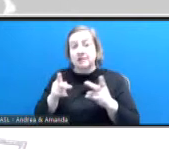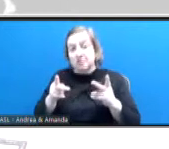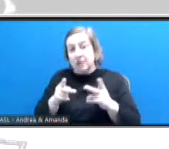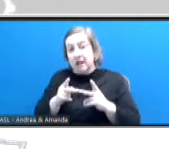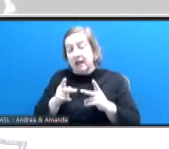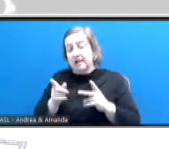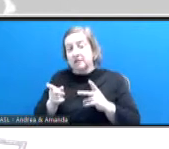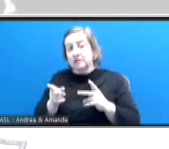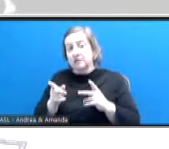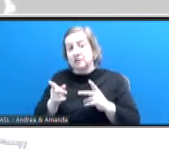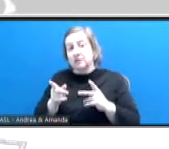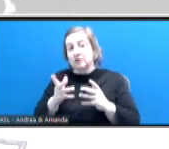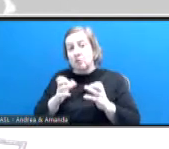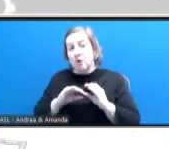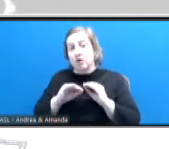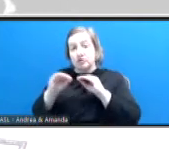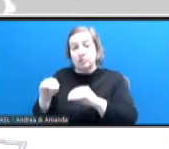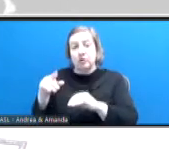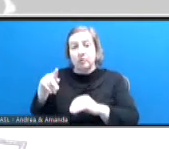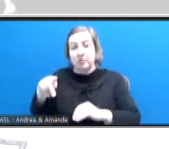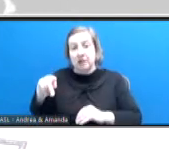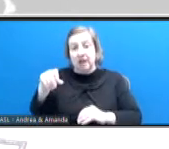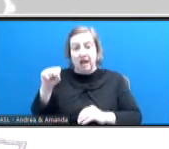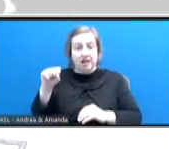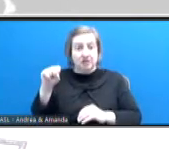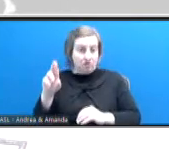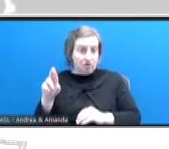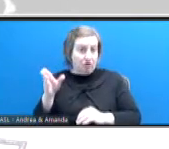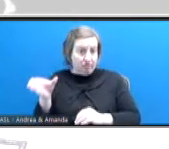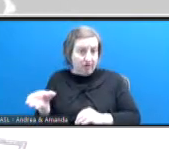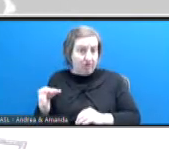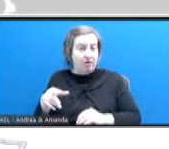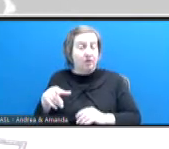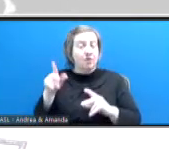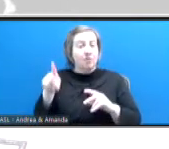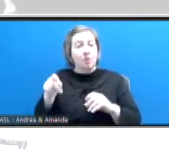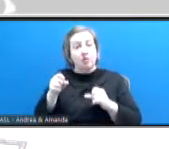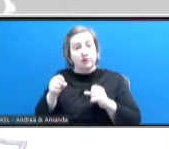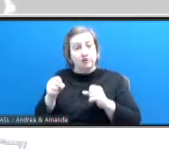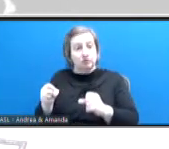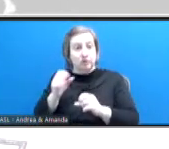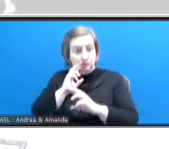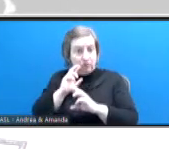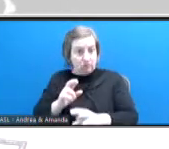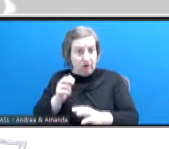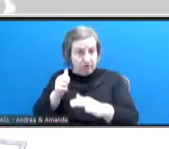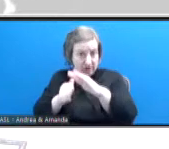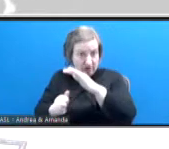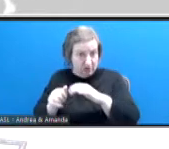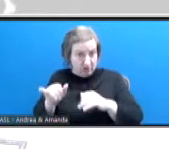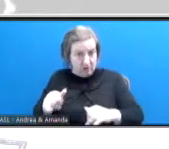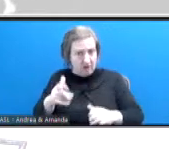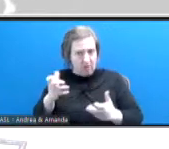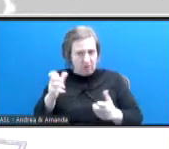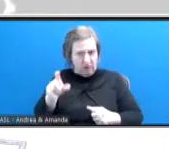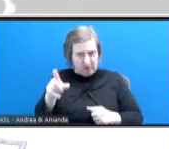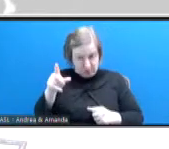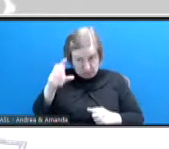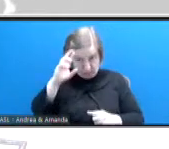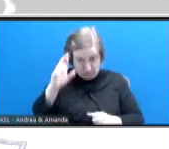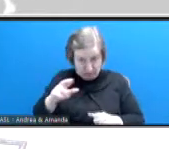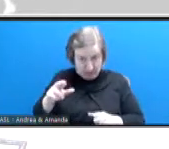the PSR, and the public Portland Street Response. And I wanted to ask, you do realize that this